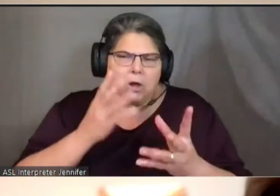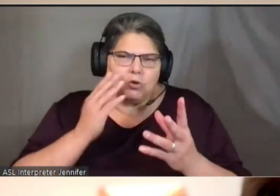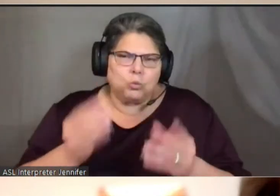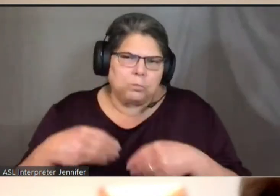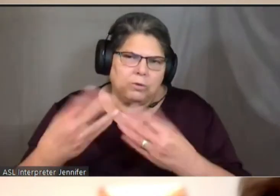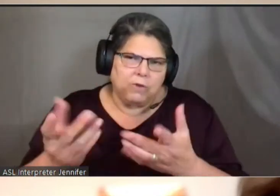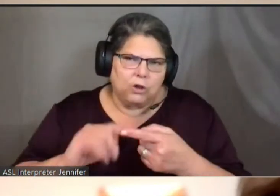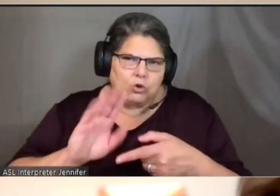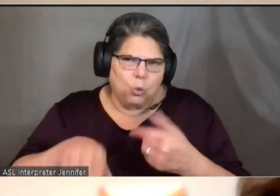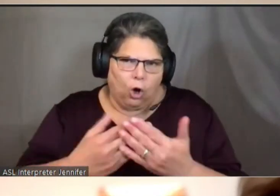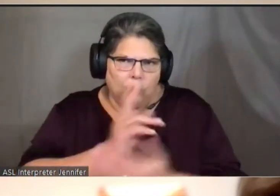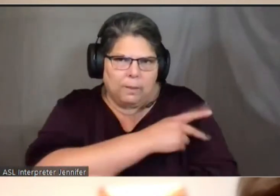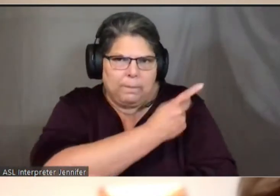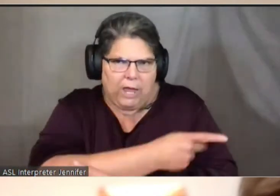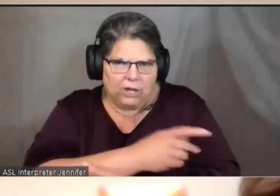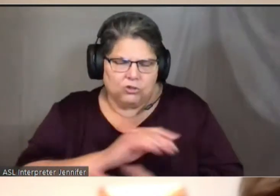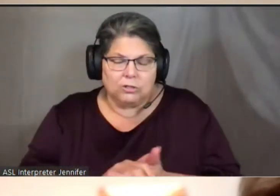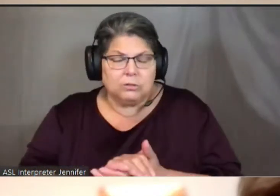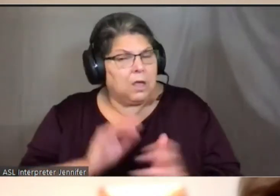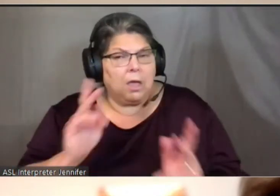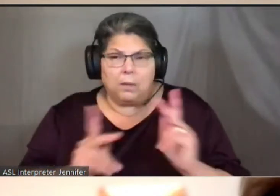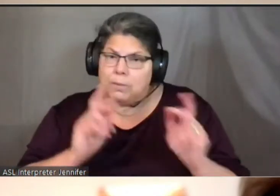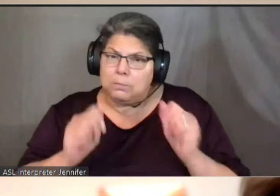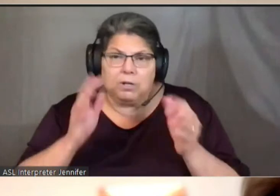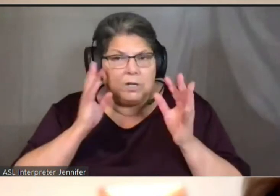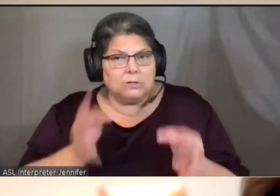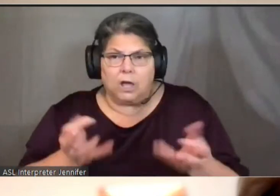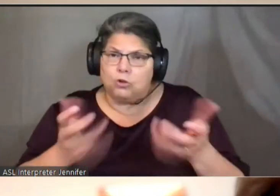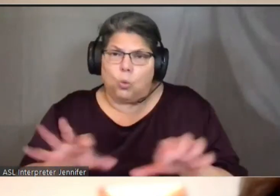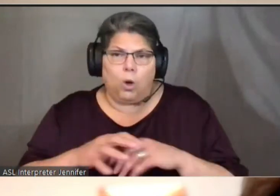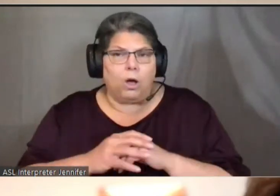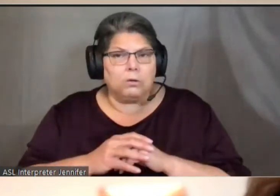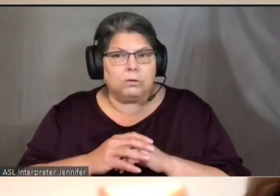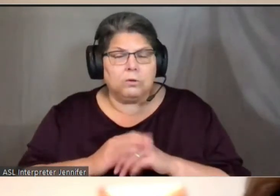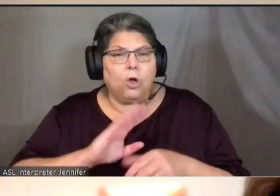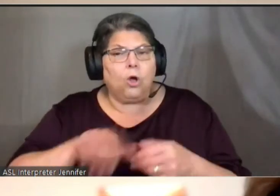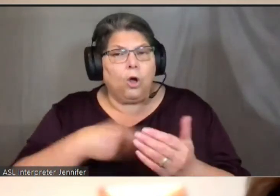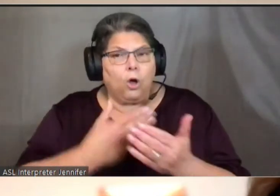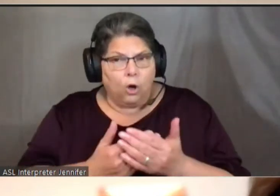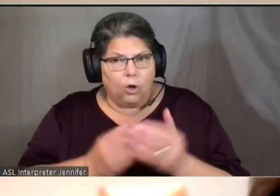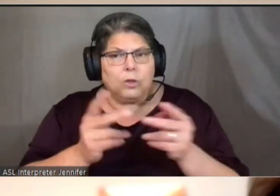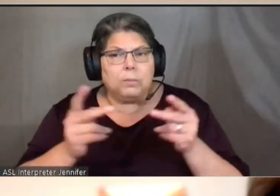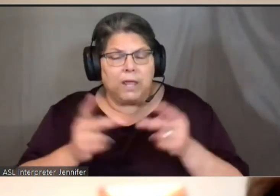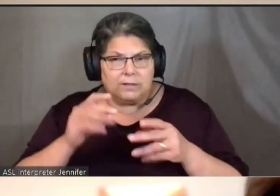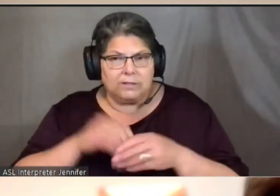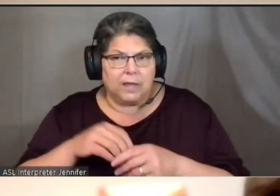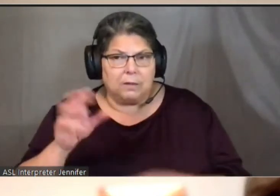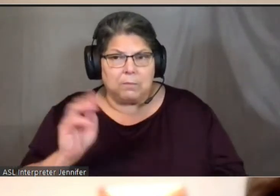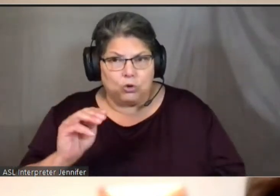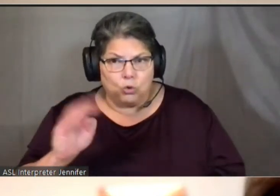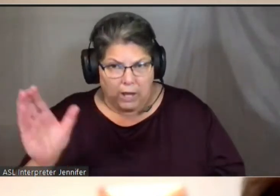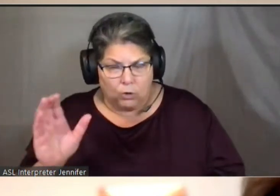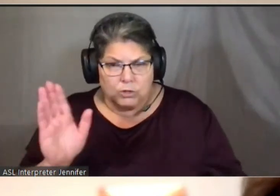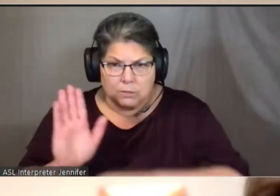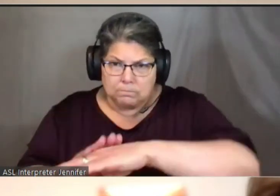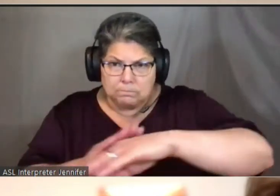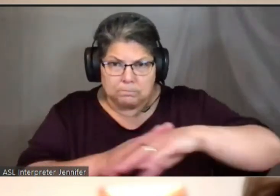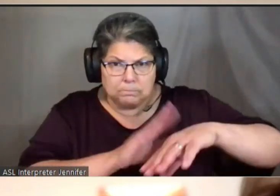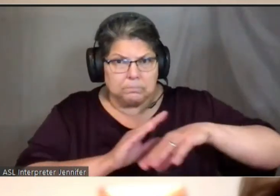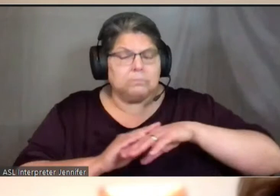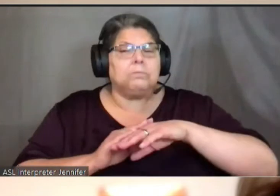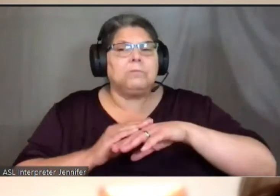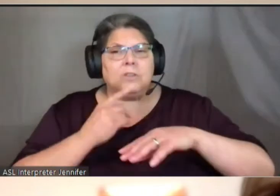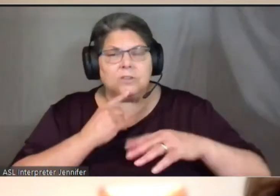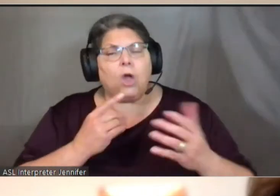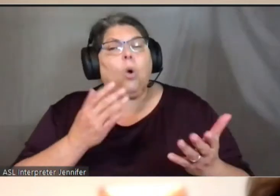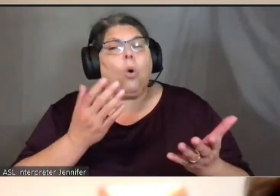patients and all people having a choice. All providers in Mendocino County have been alerted to the potential symptoms of